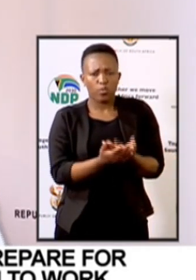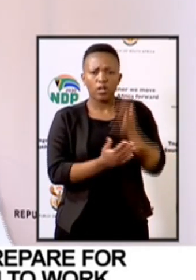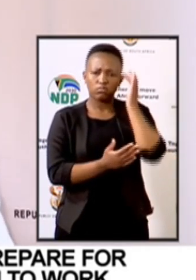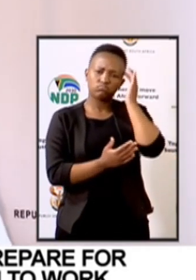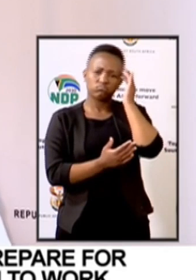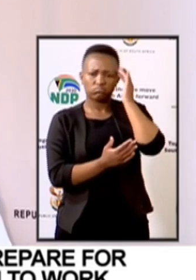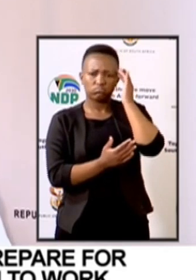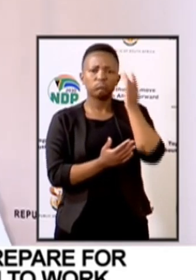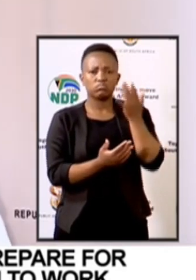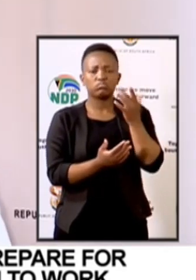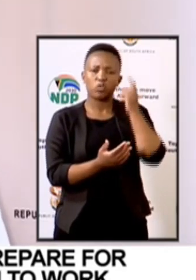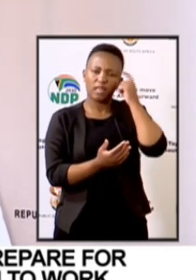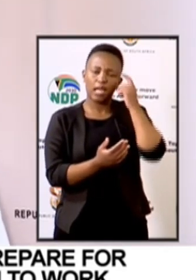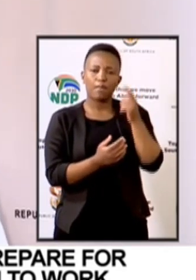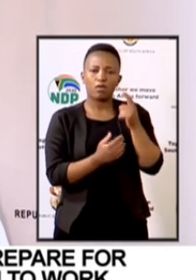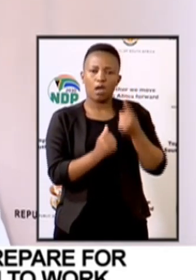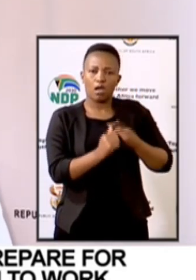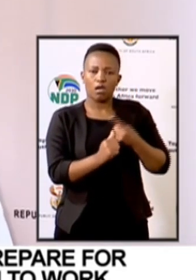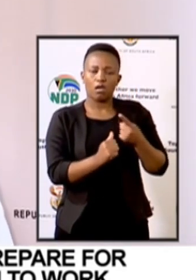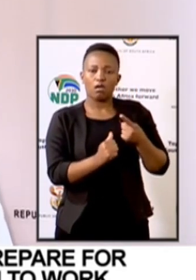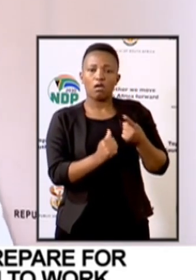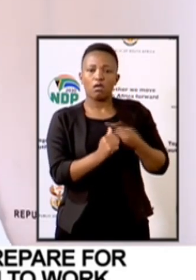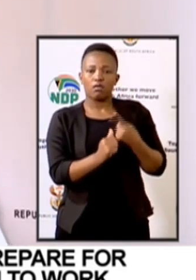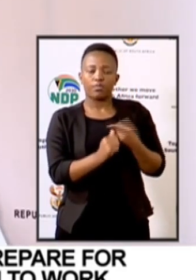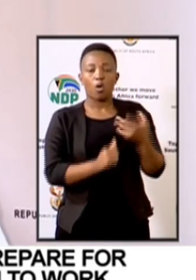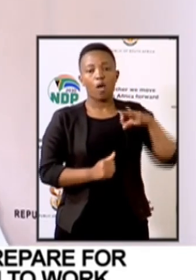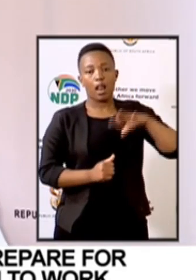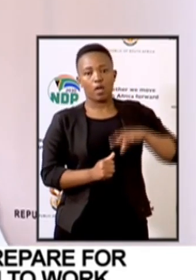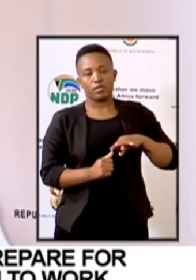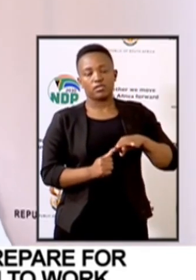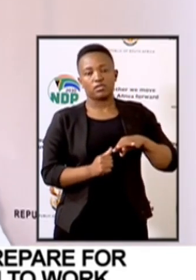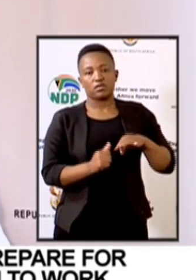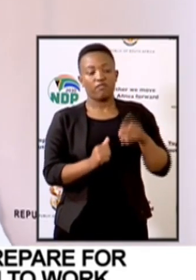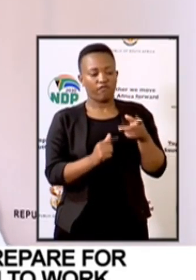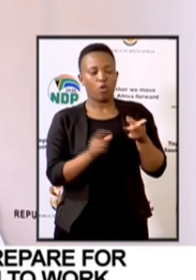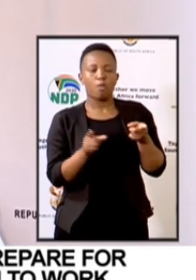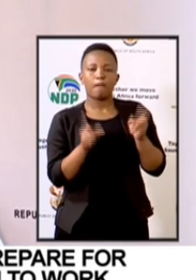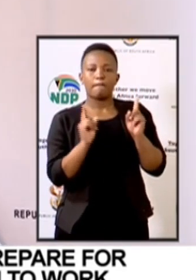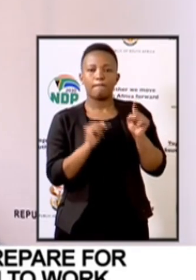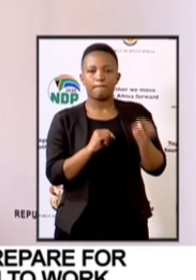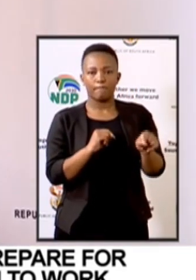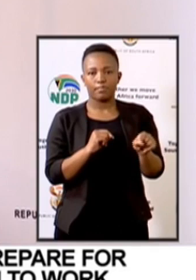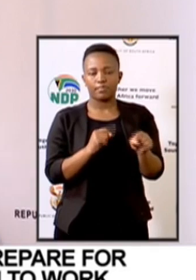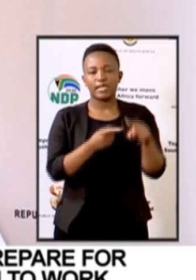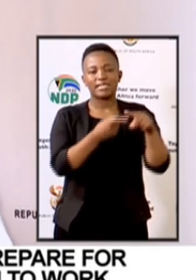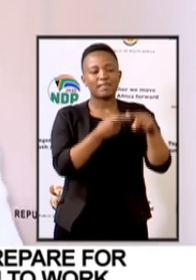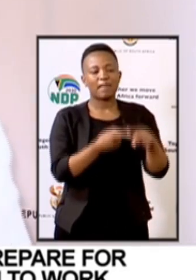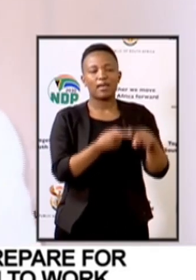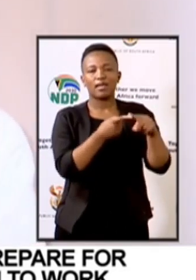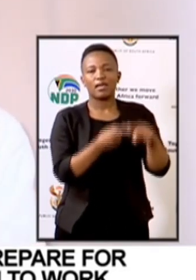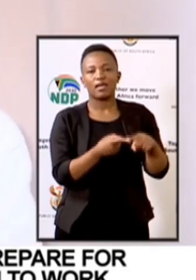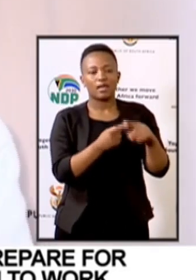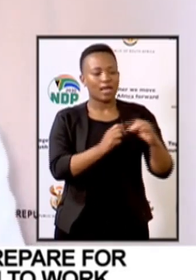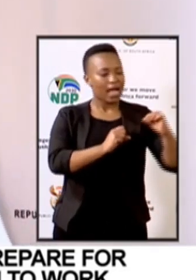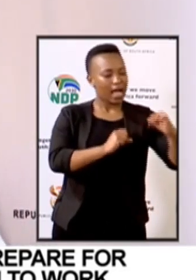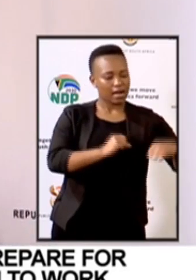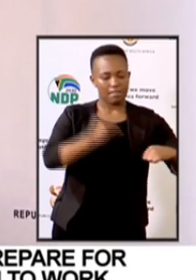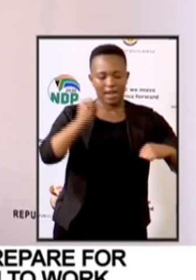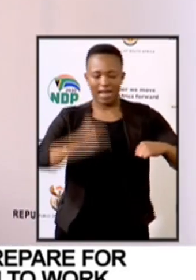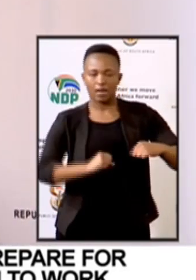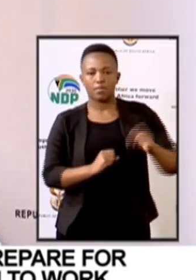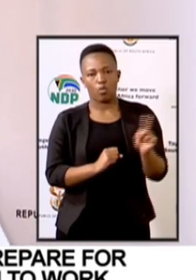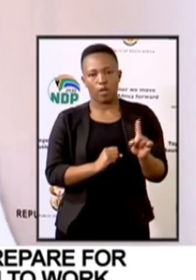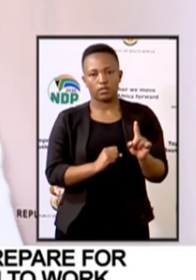considered by the relevant department based on relevant agreements and the Public Service